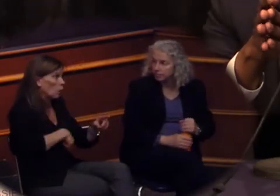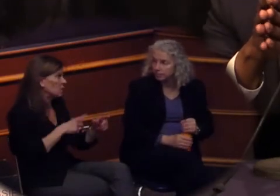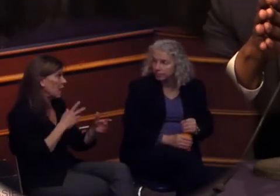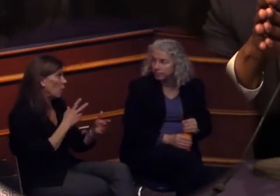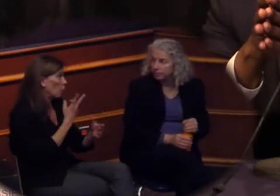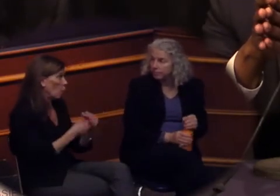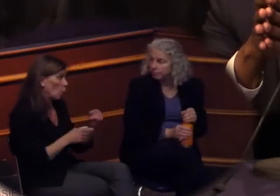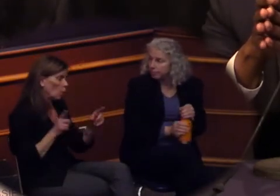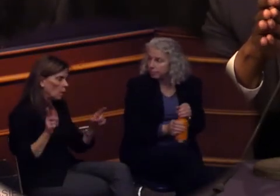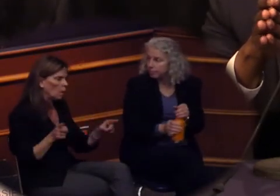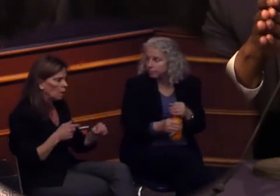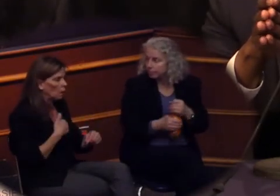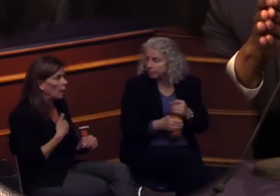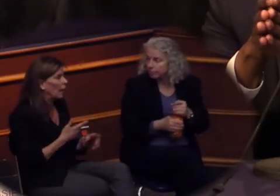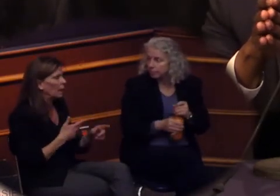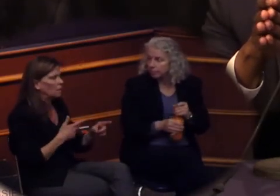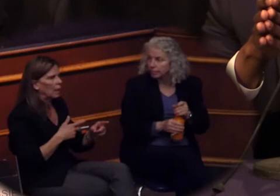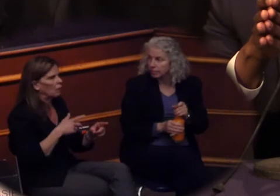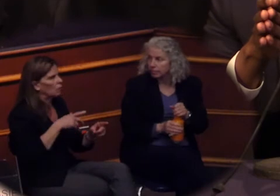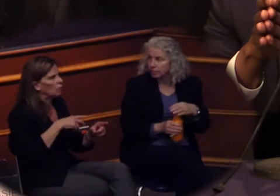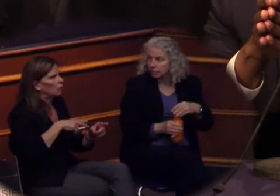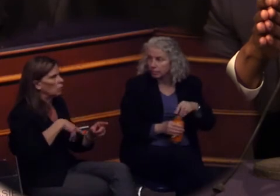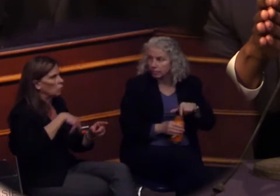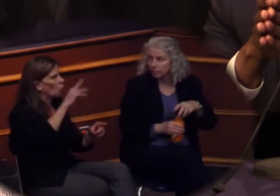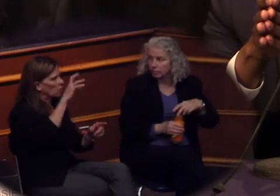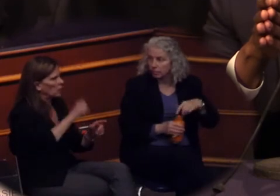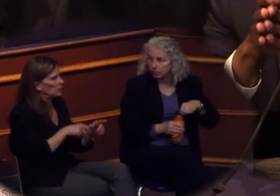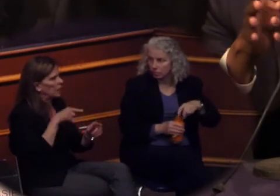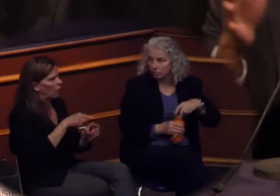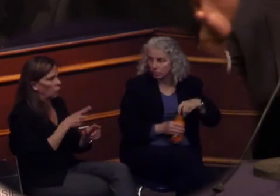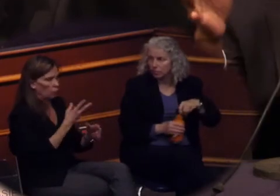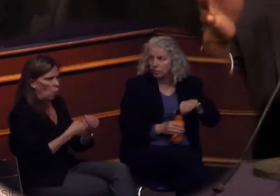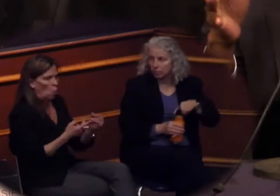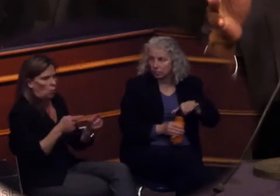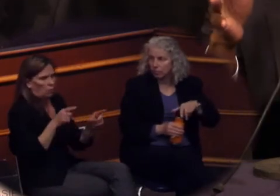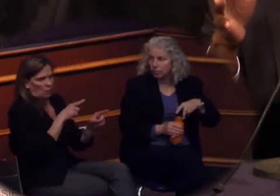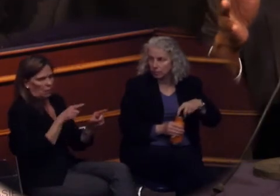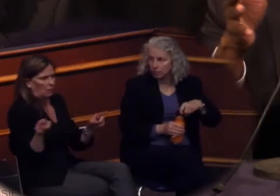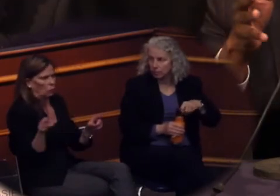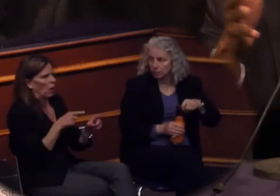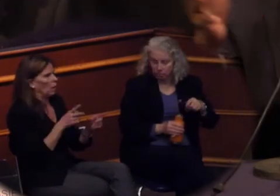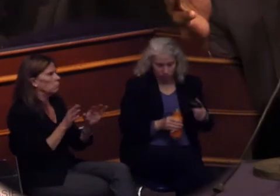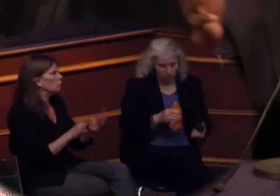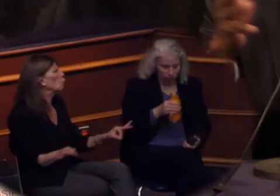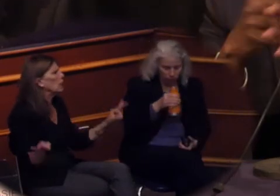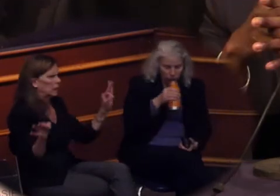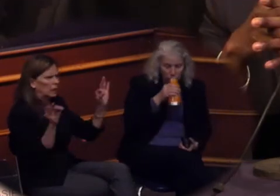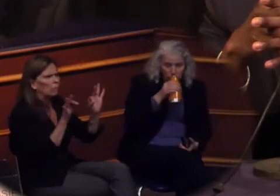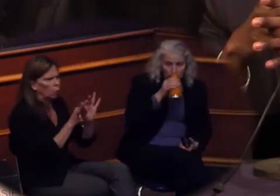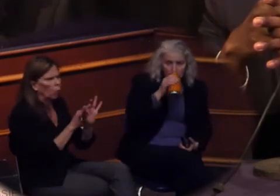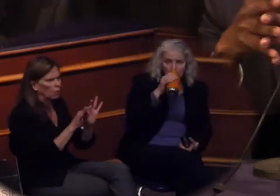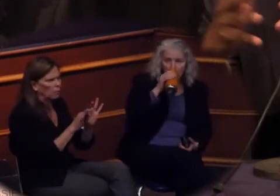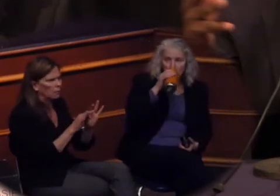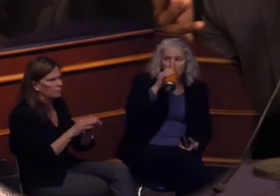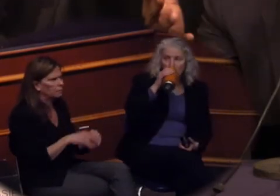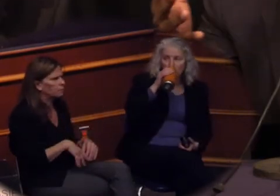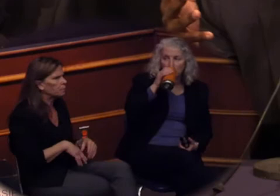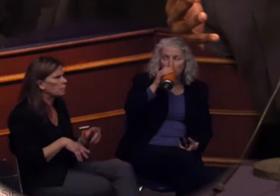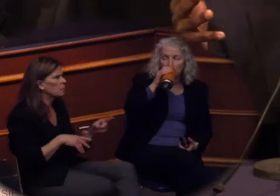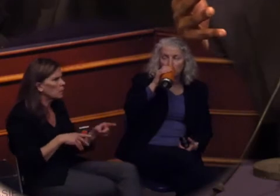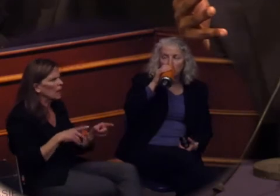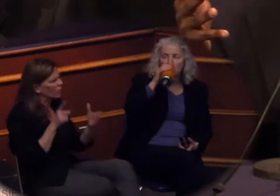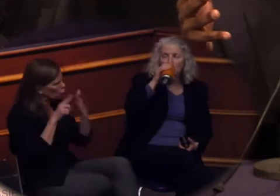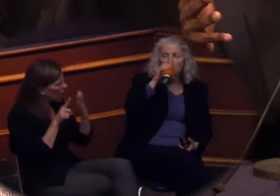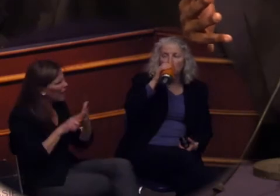in north-south rail here in this region, both of which are incredibly important. And as the mayor has informed me, there's been a